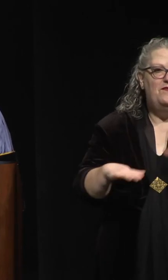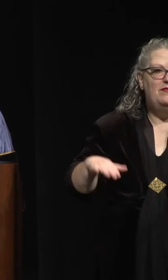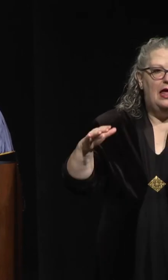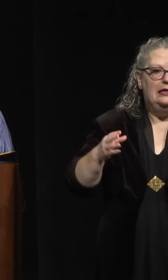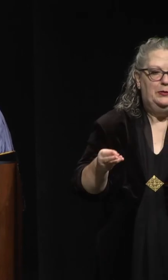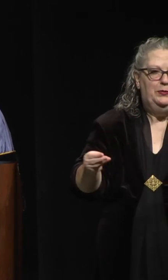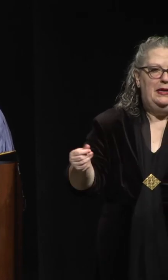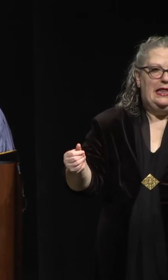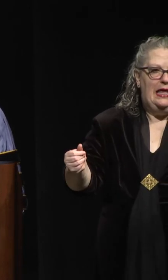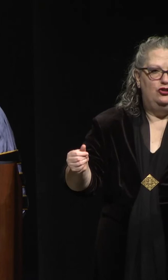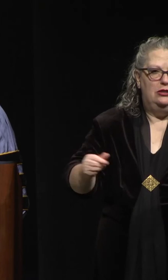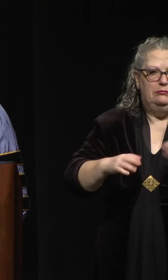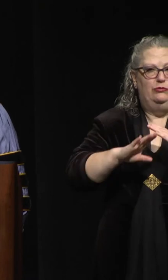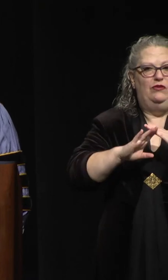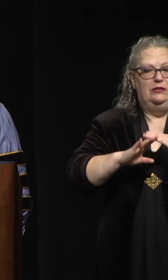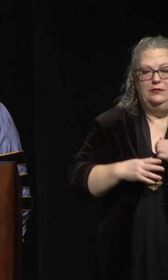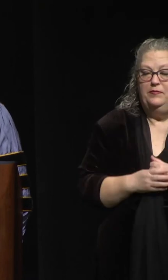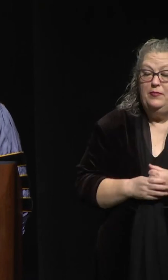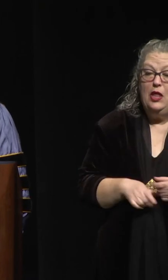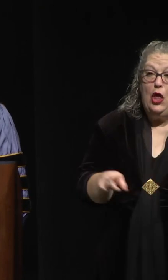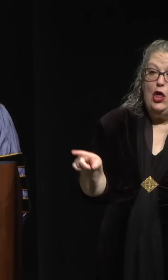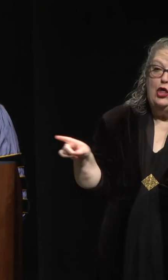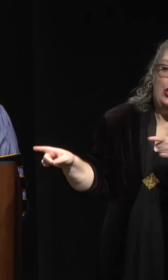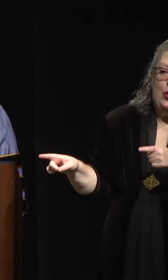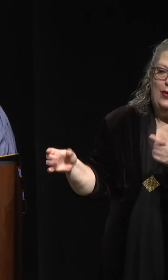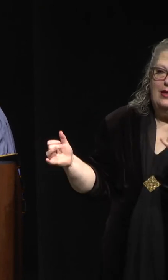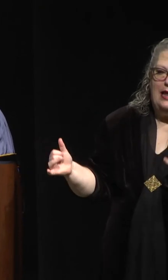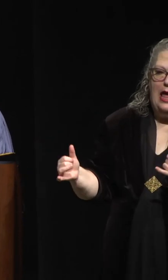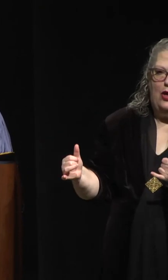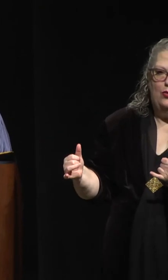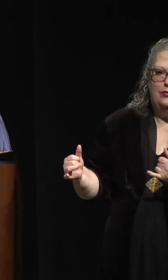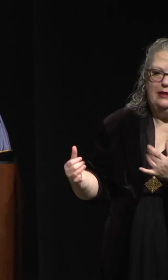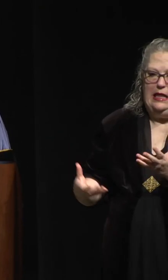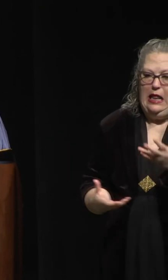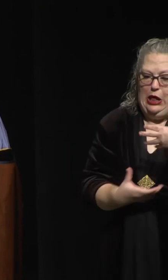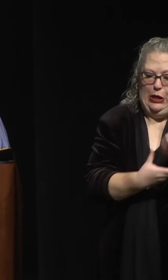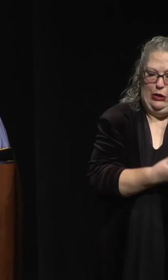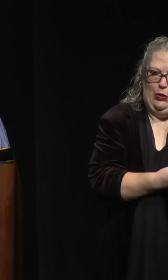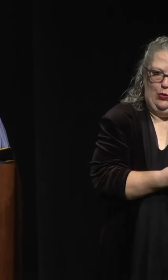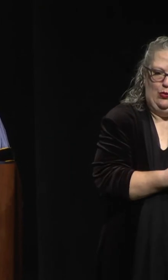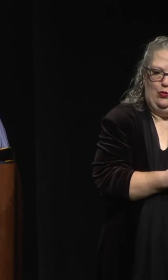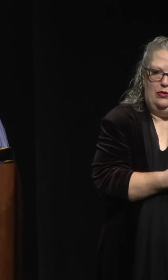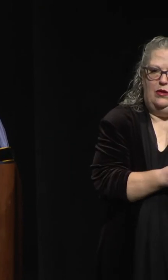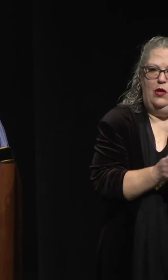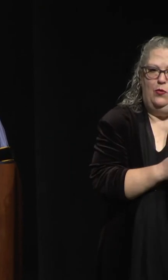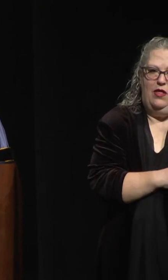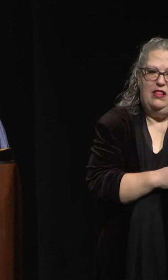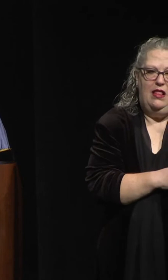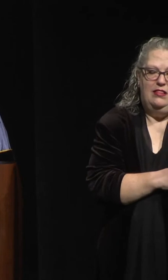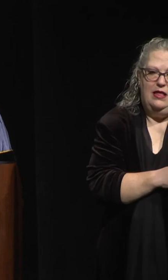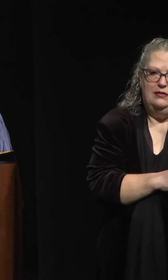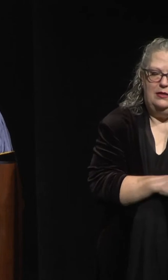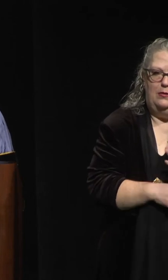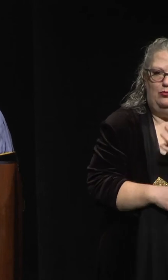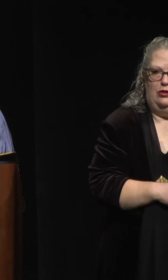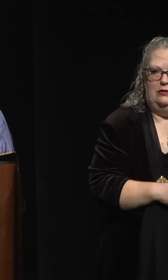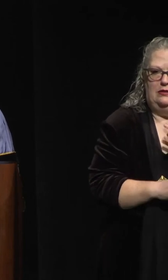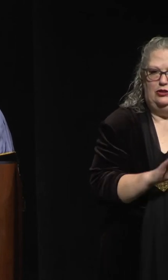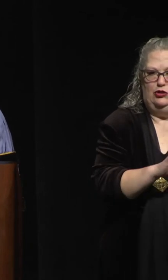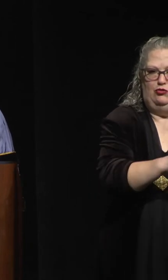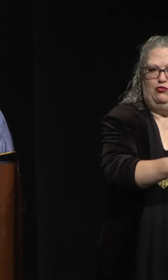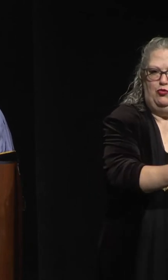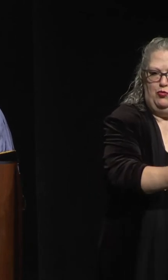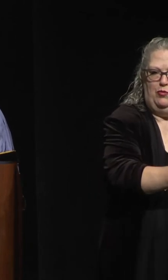mitigation. You can now count yourself among this prestigious group